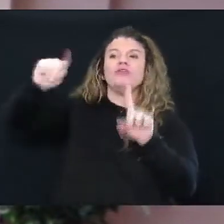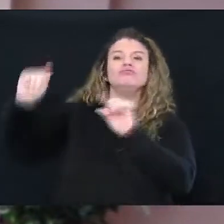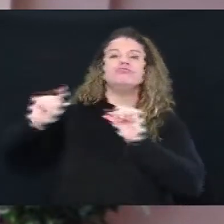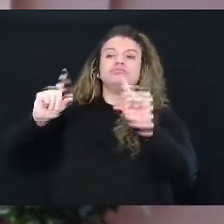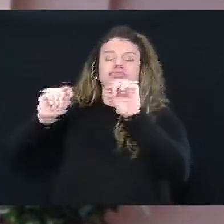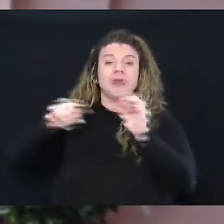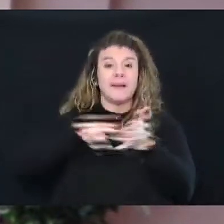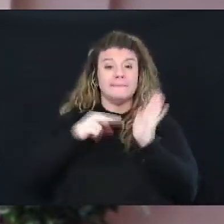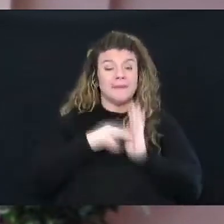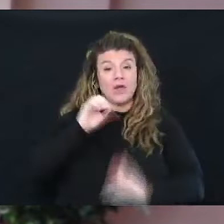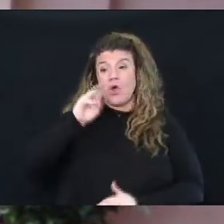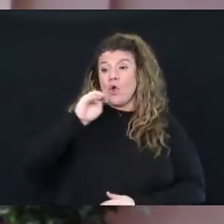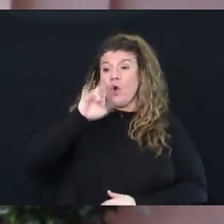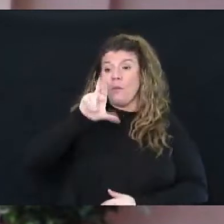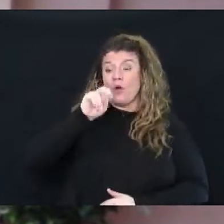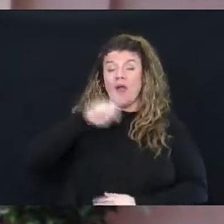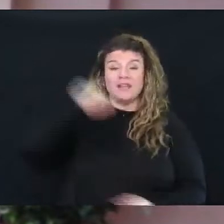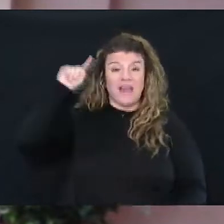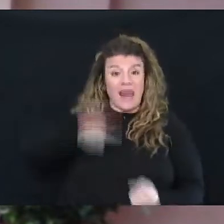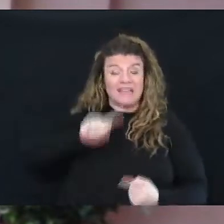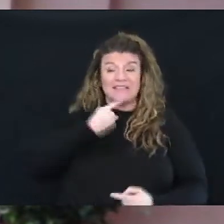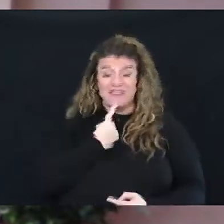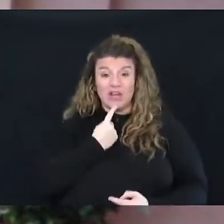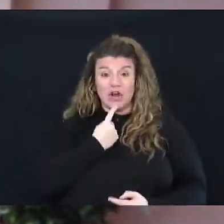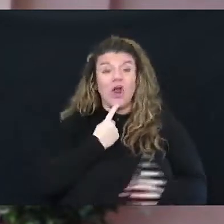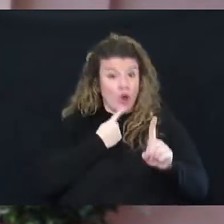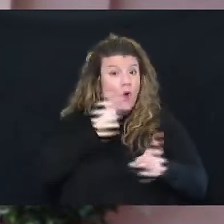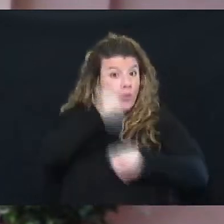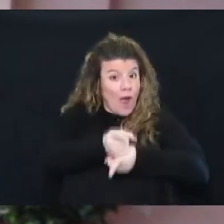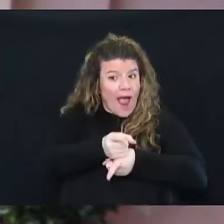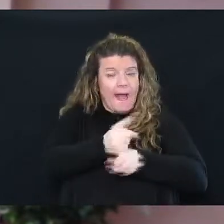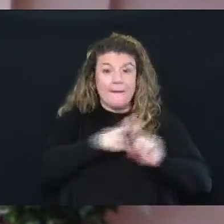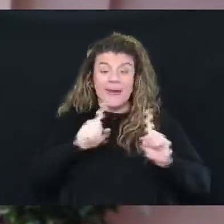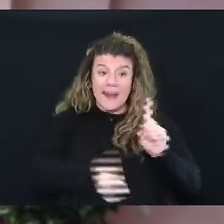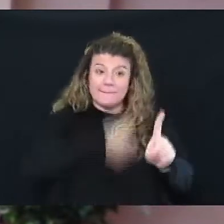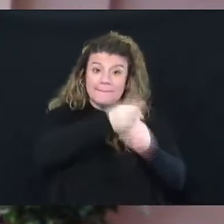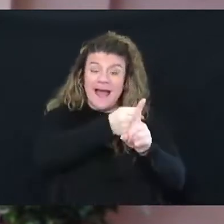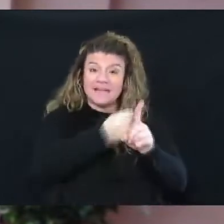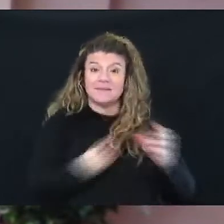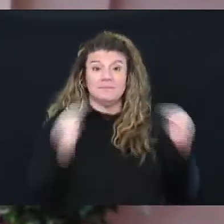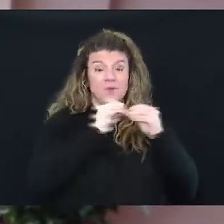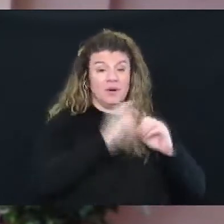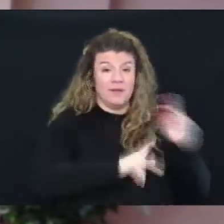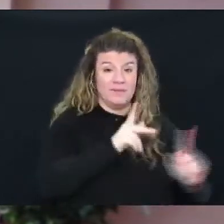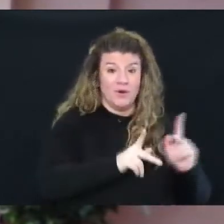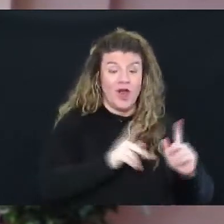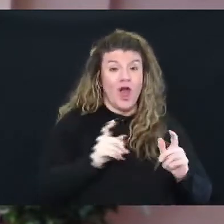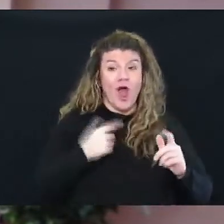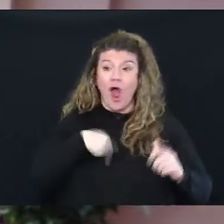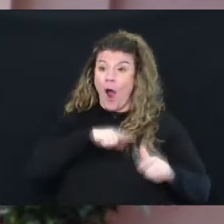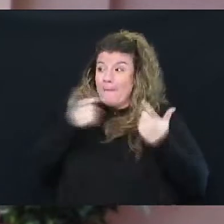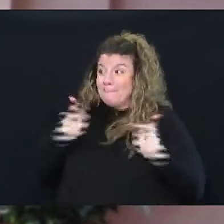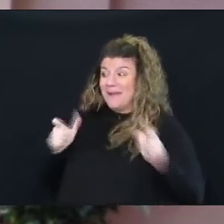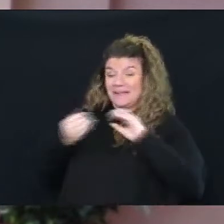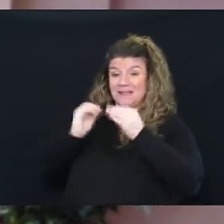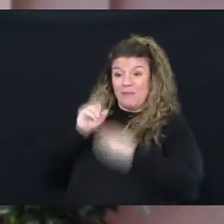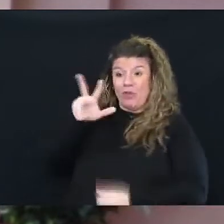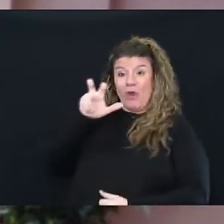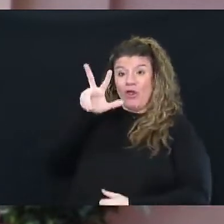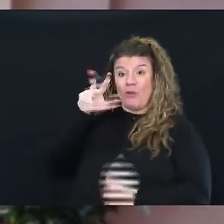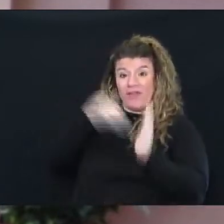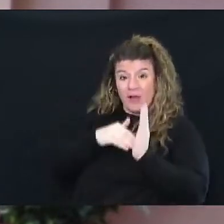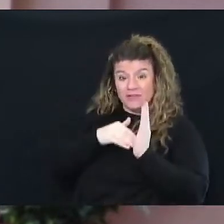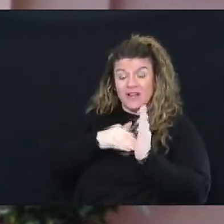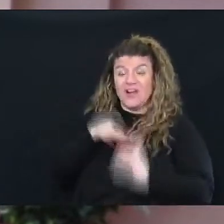severe, it infects a lot more people. Remember, our greatest number of cases in a single day, 303,000